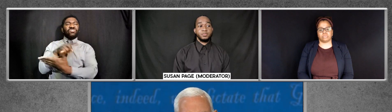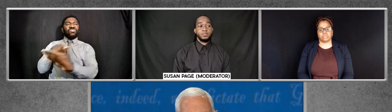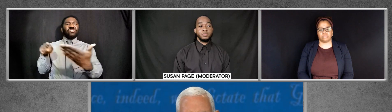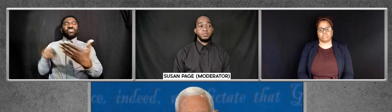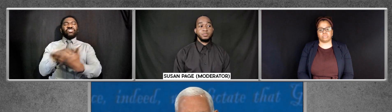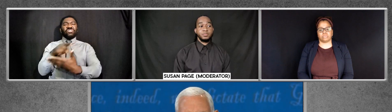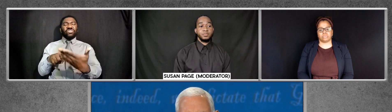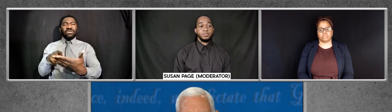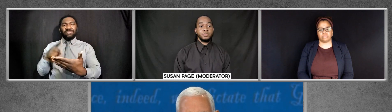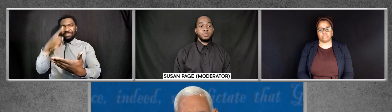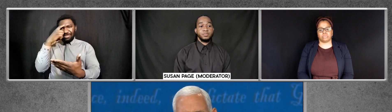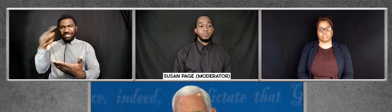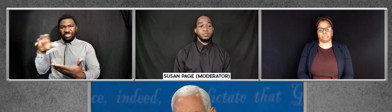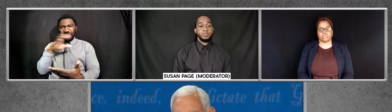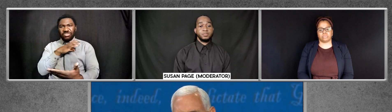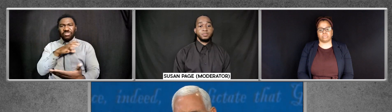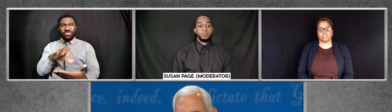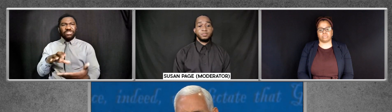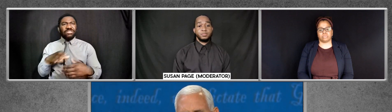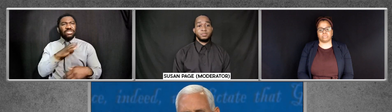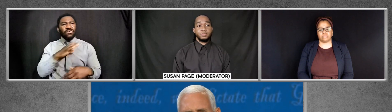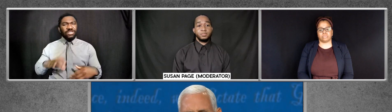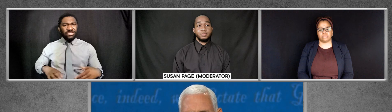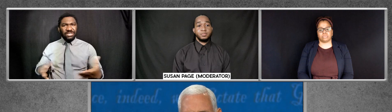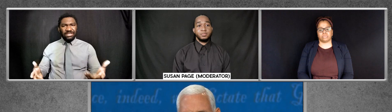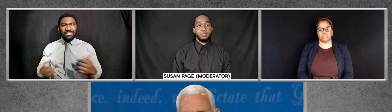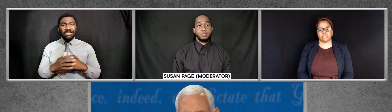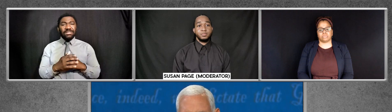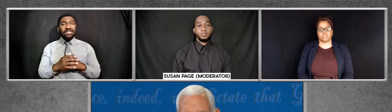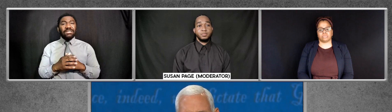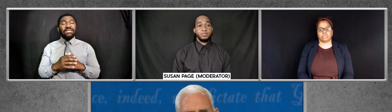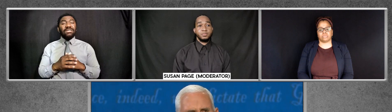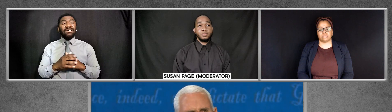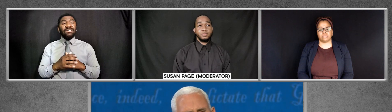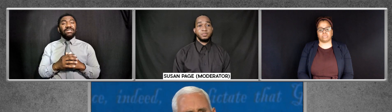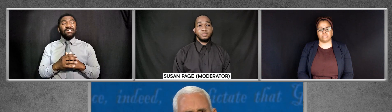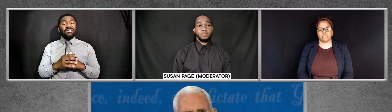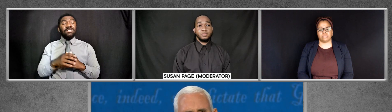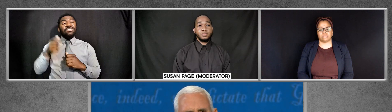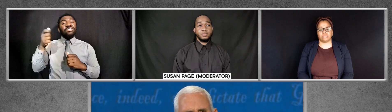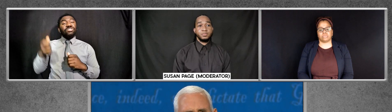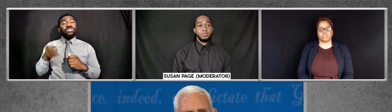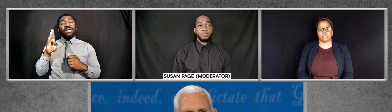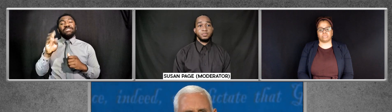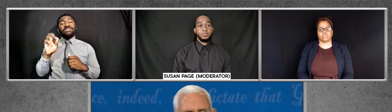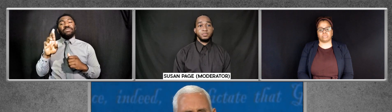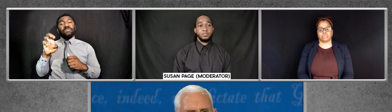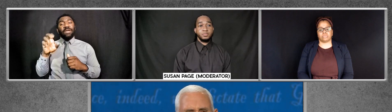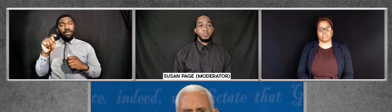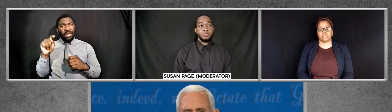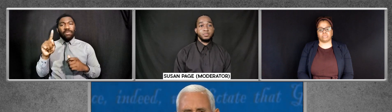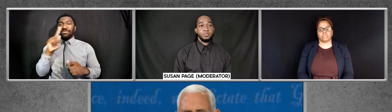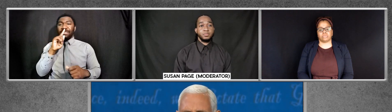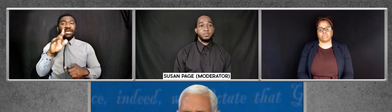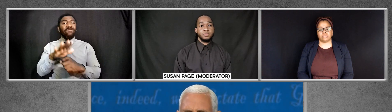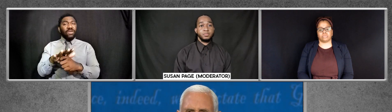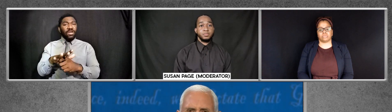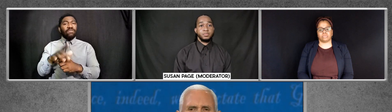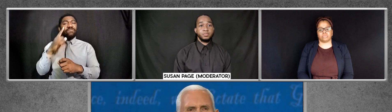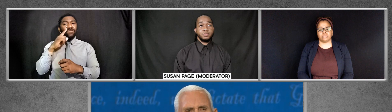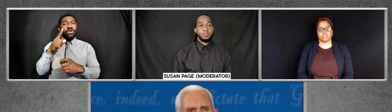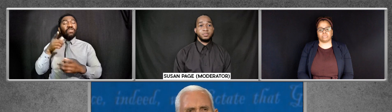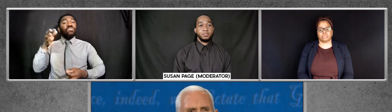Committee before, when Judge Barrett was being confirmed for the Court of Appeals, expressed concern that